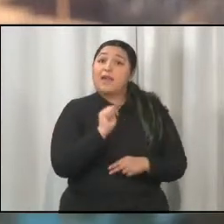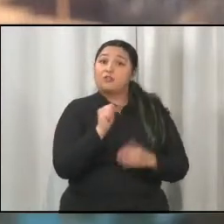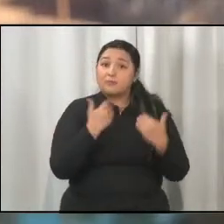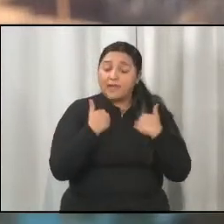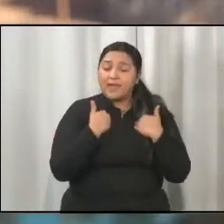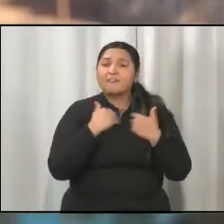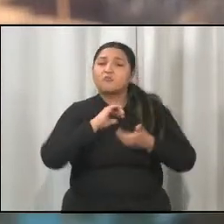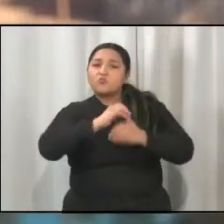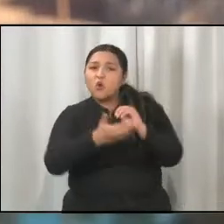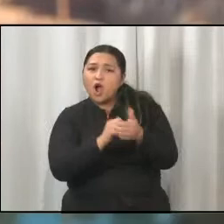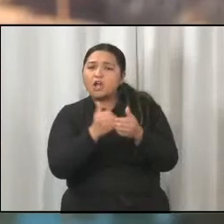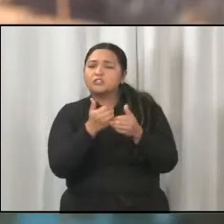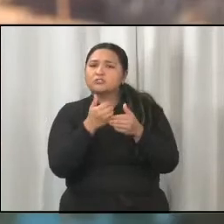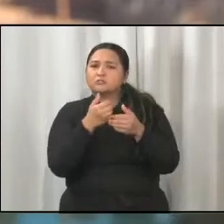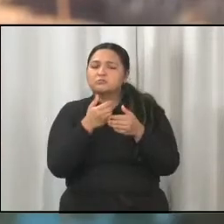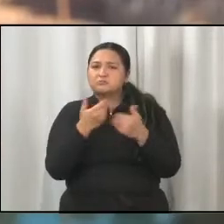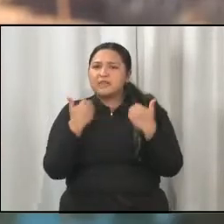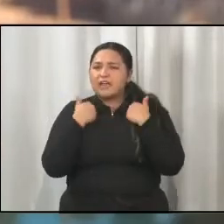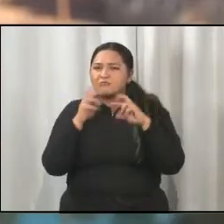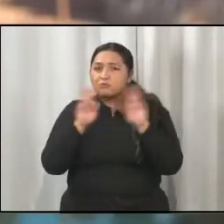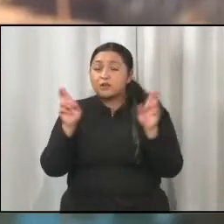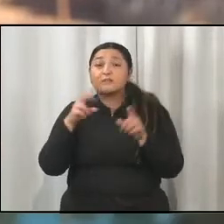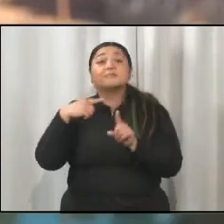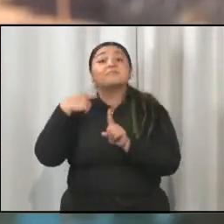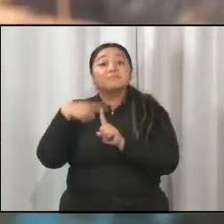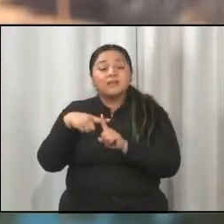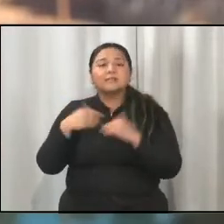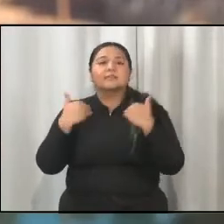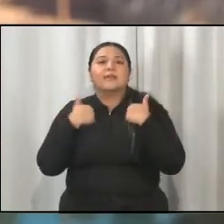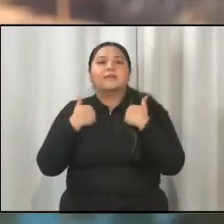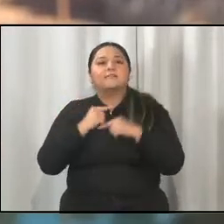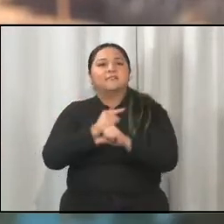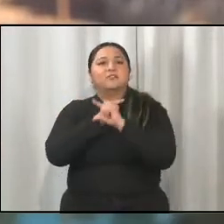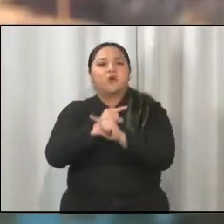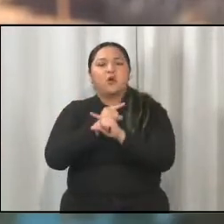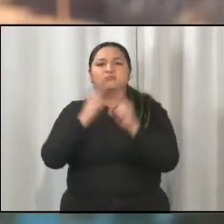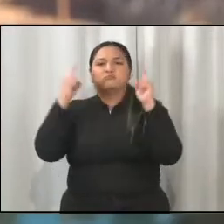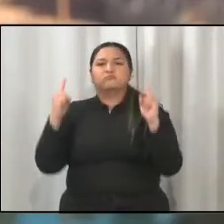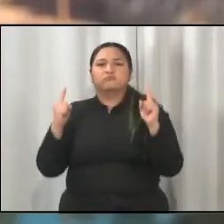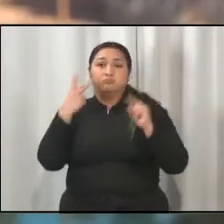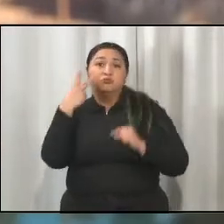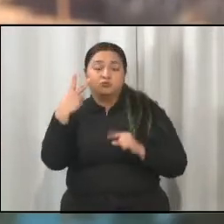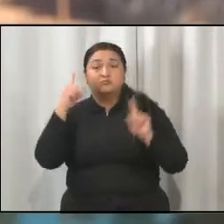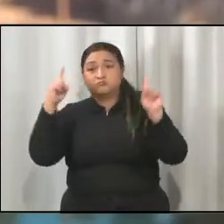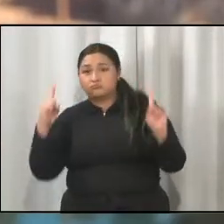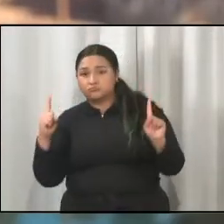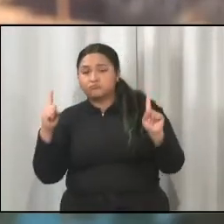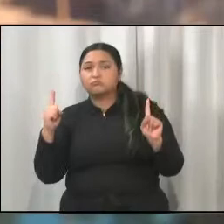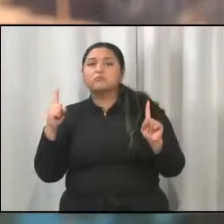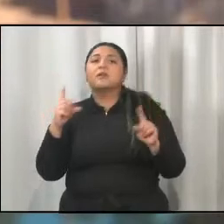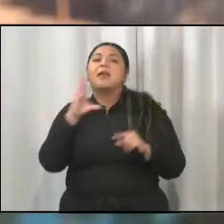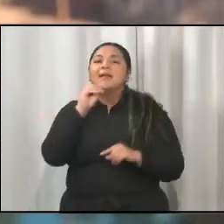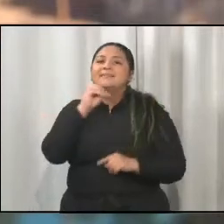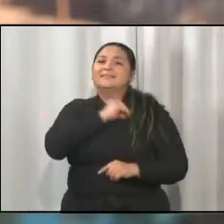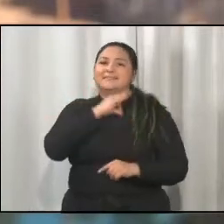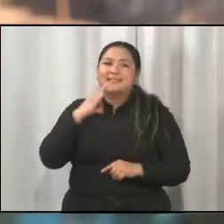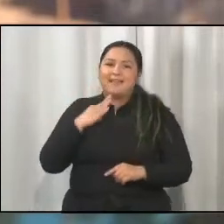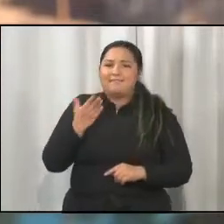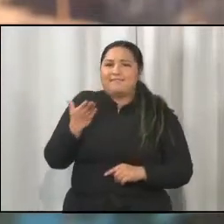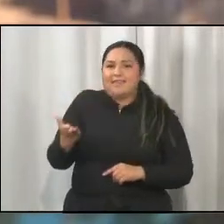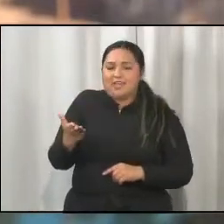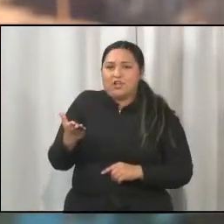we are also providing 2 security guards, and we will have Homeless Service Bureau staff on site during the evening hours to